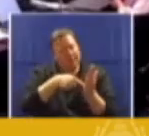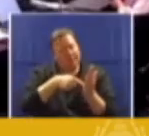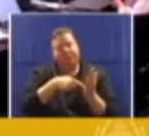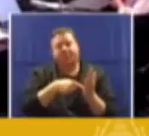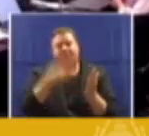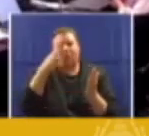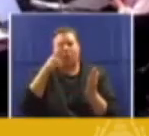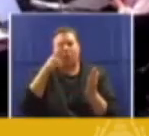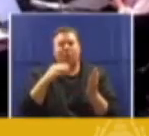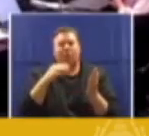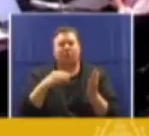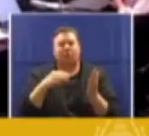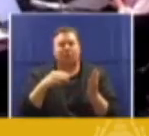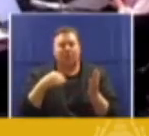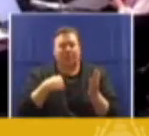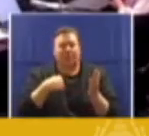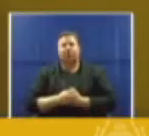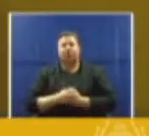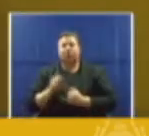opposition parties are dependent.